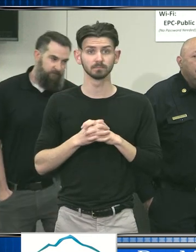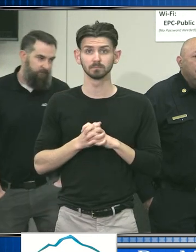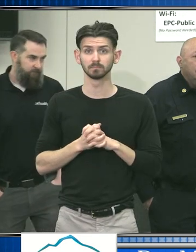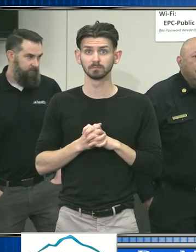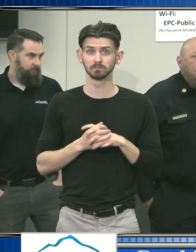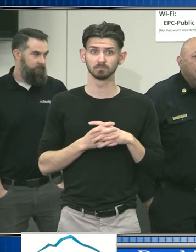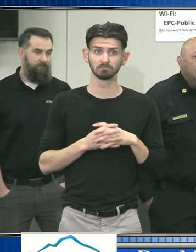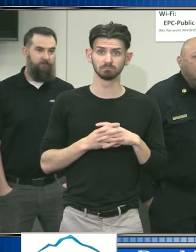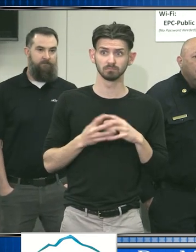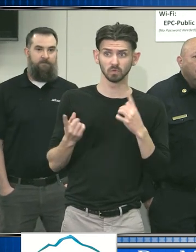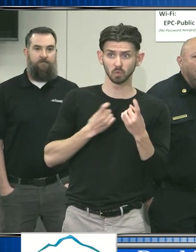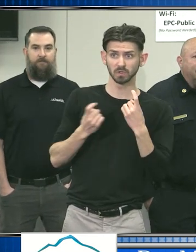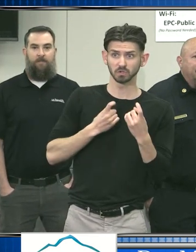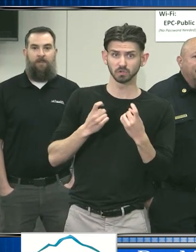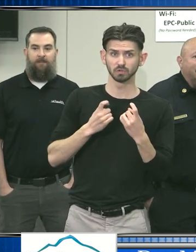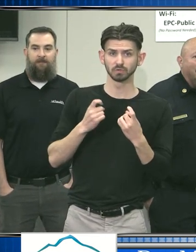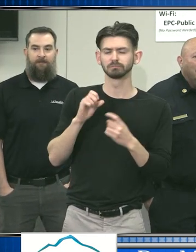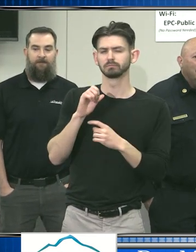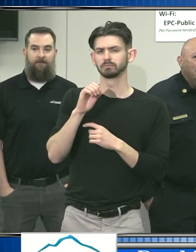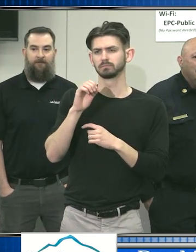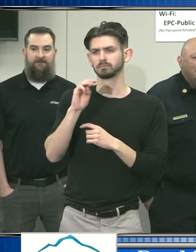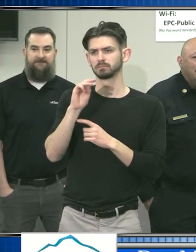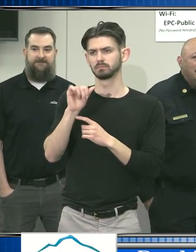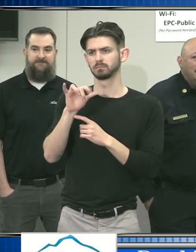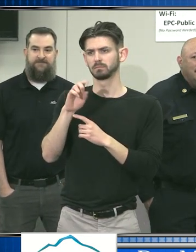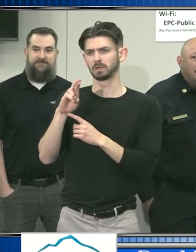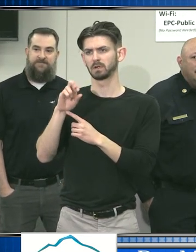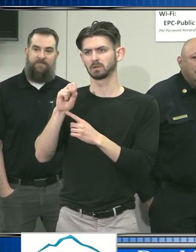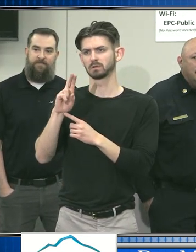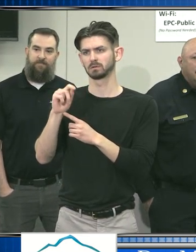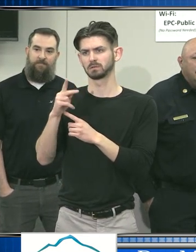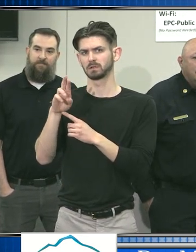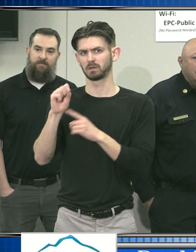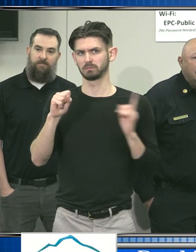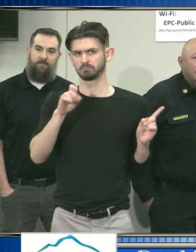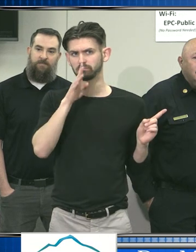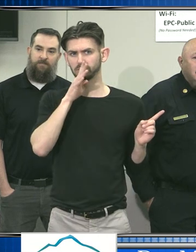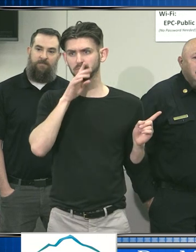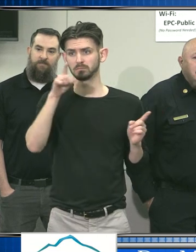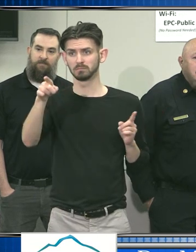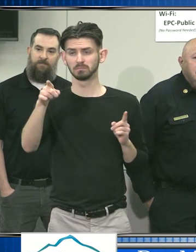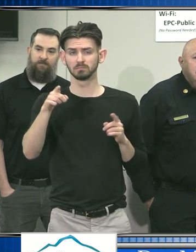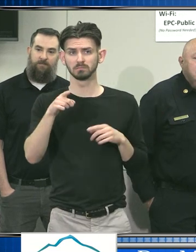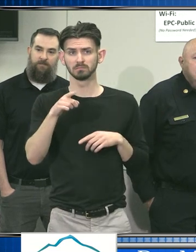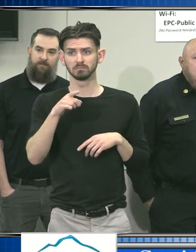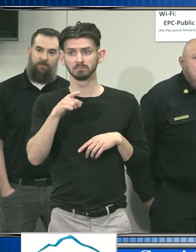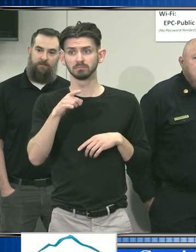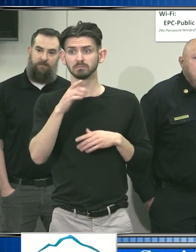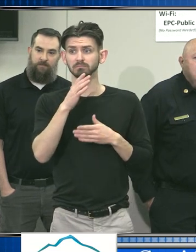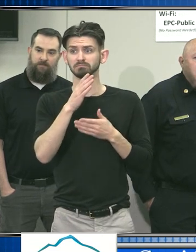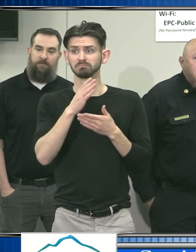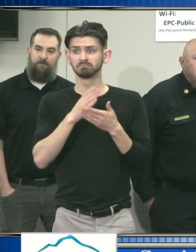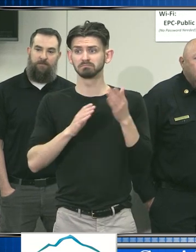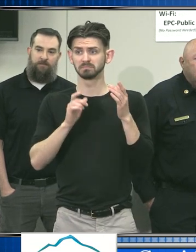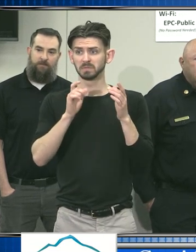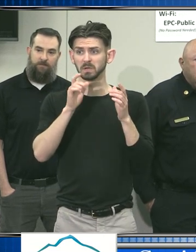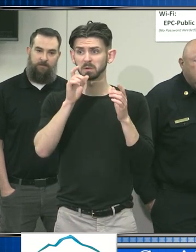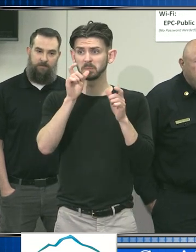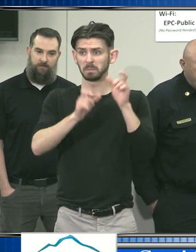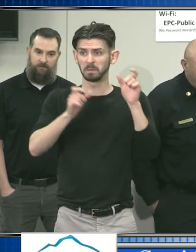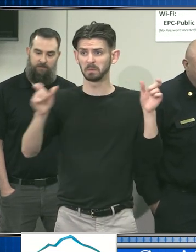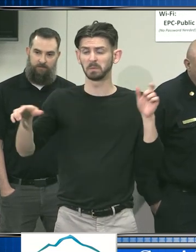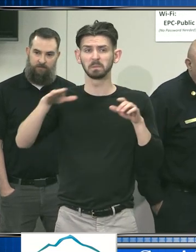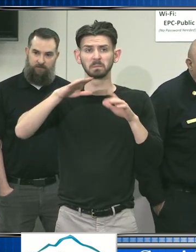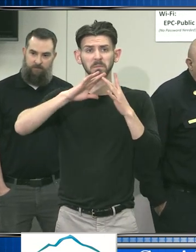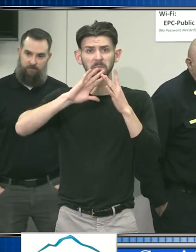Any questions? Well, we have some people that are online here, reporters that aren't